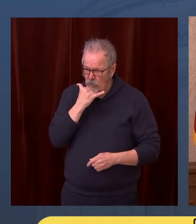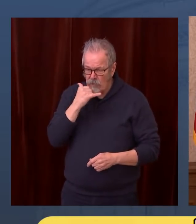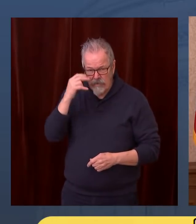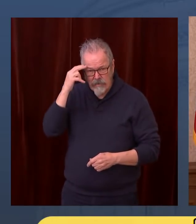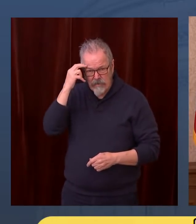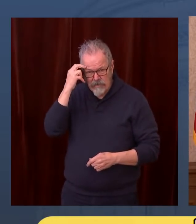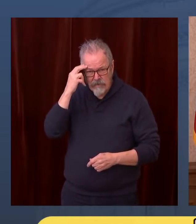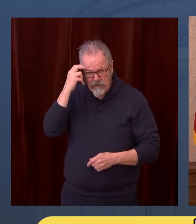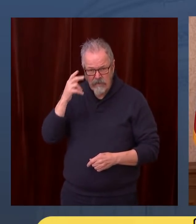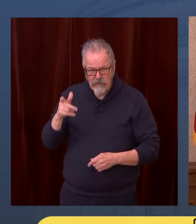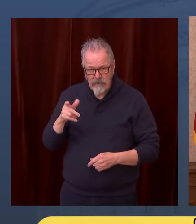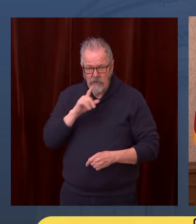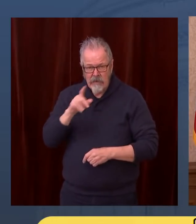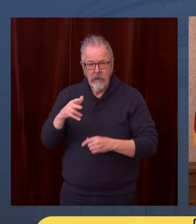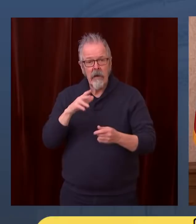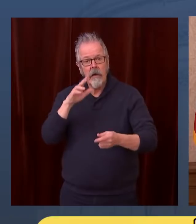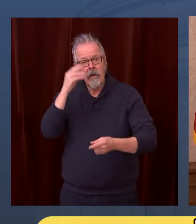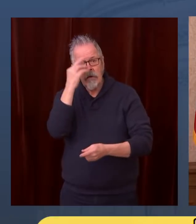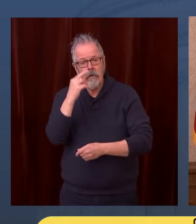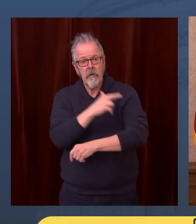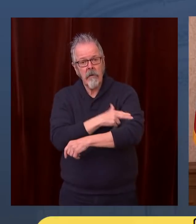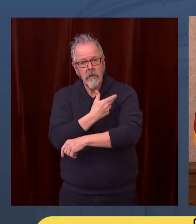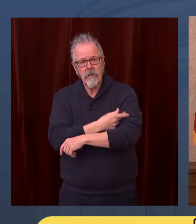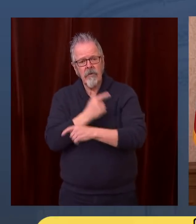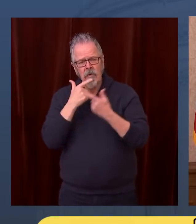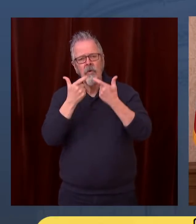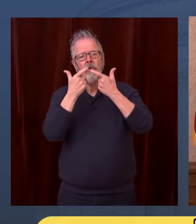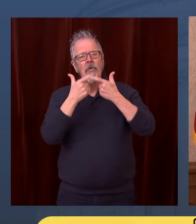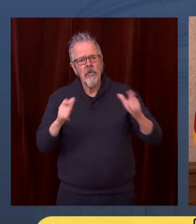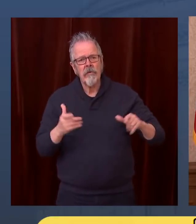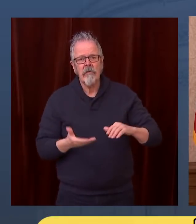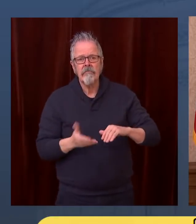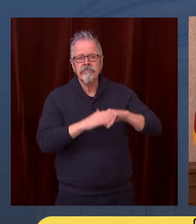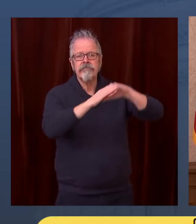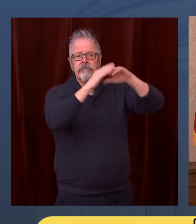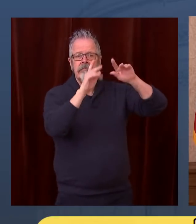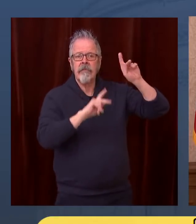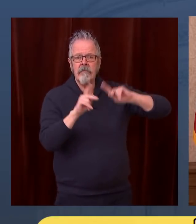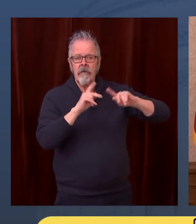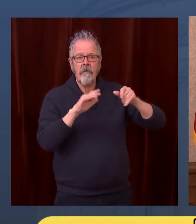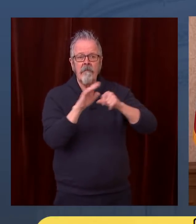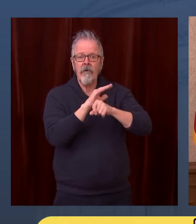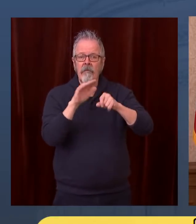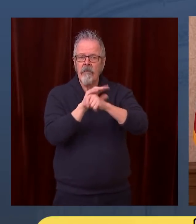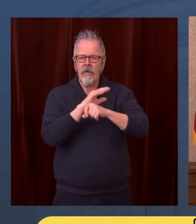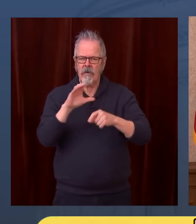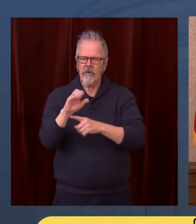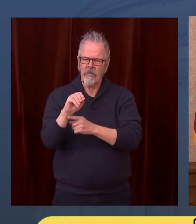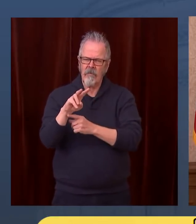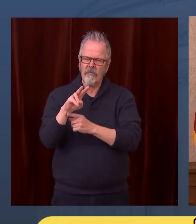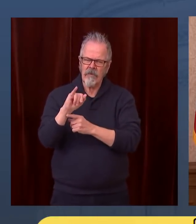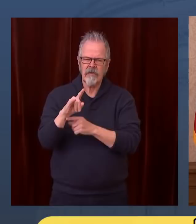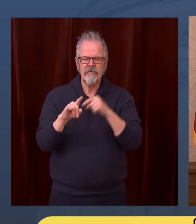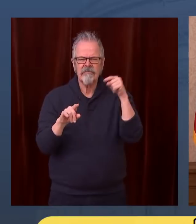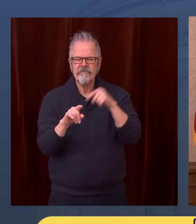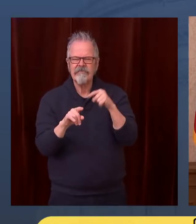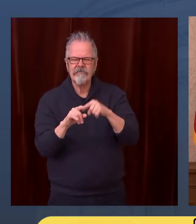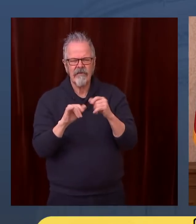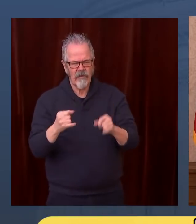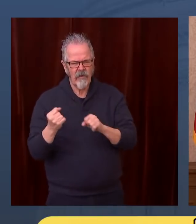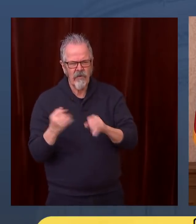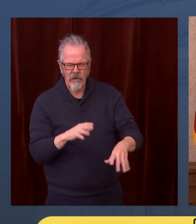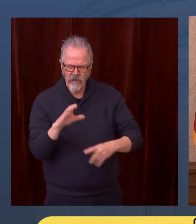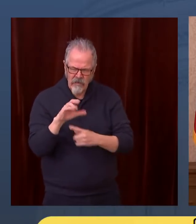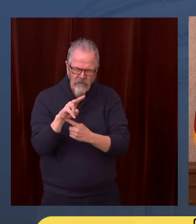a huge increase in people needing beds is because of COVID. I mean, I think that's very clear. So I'm not